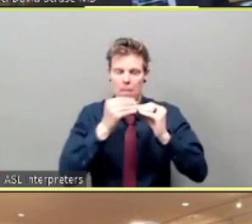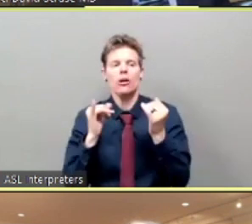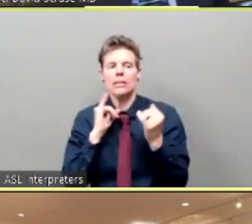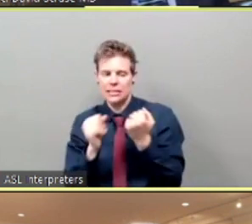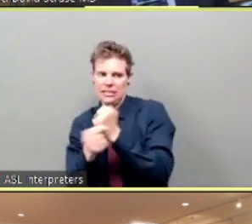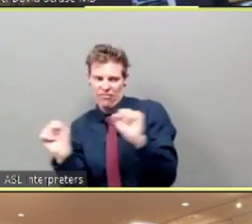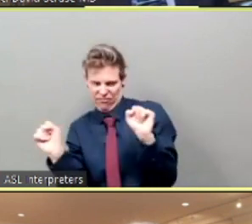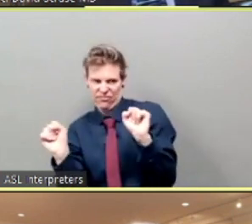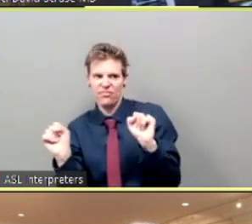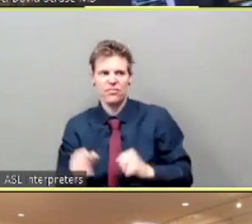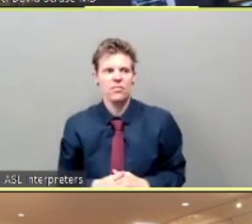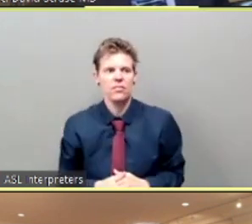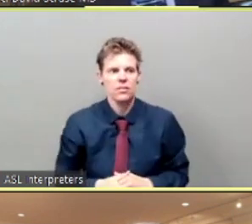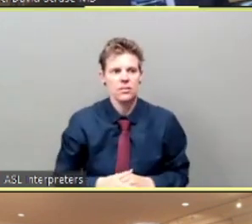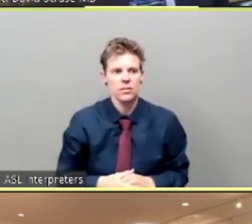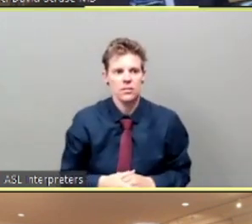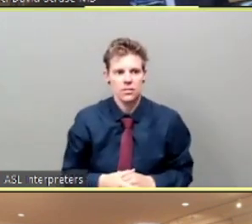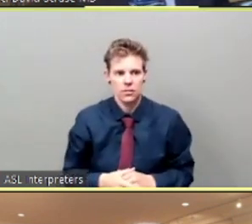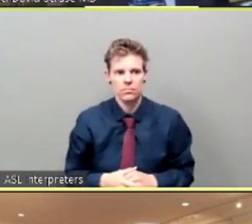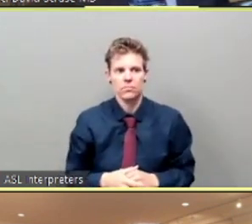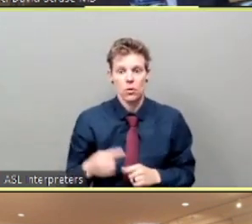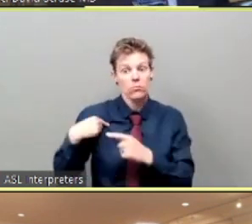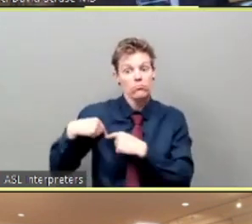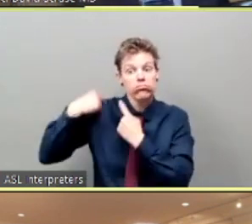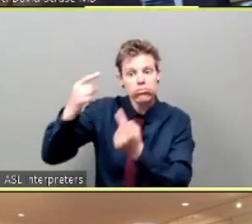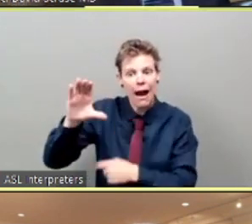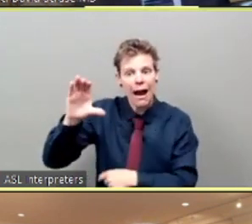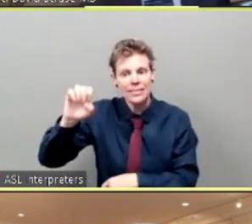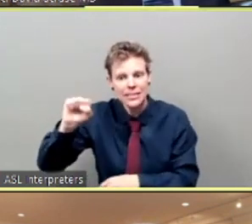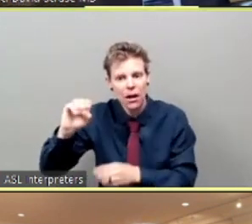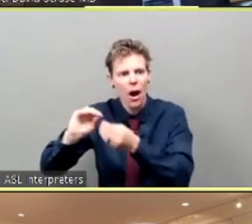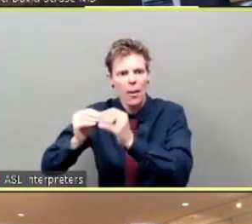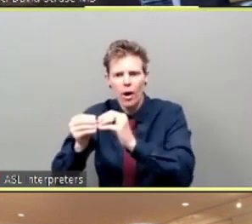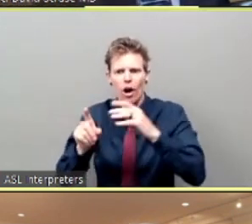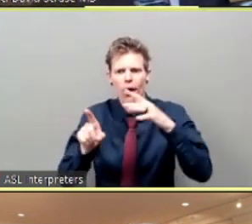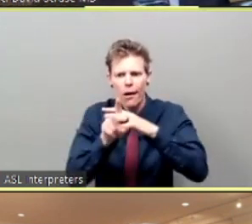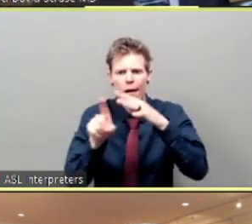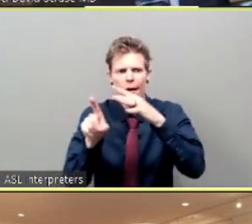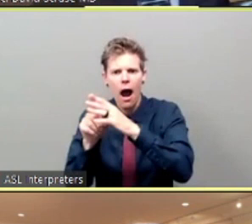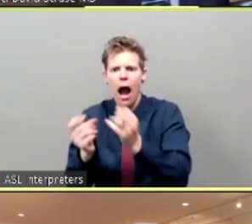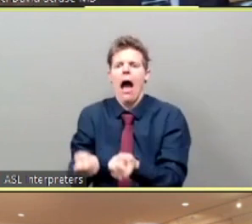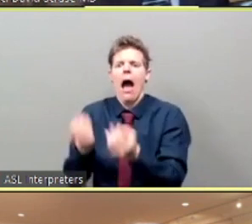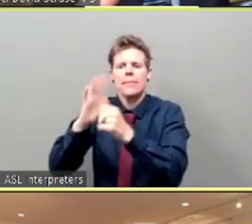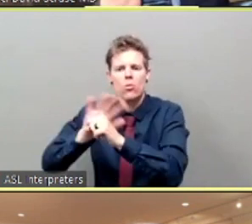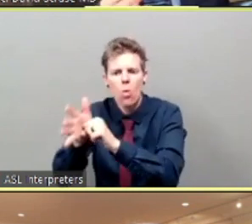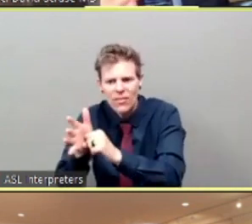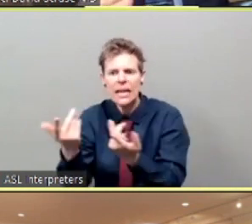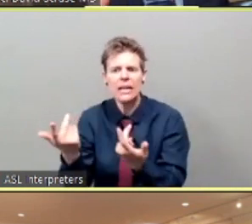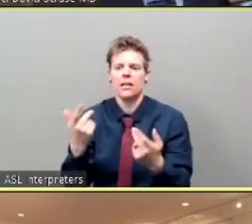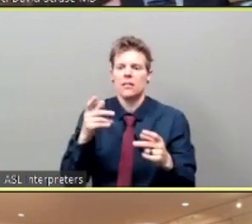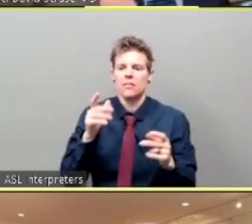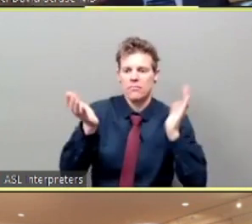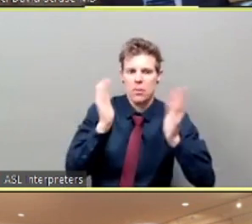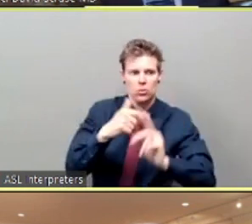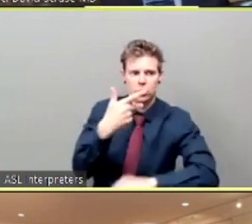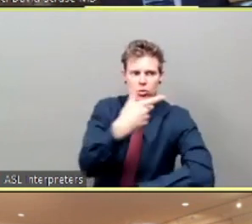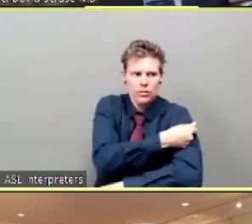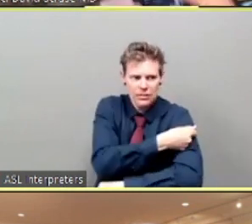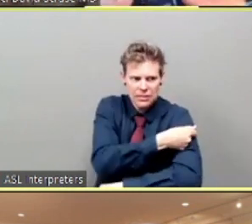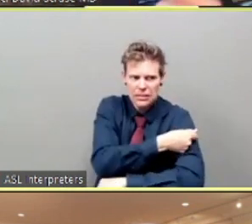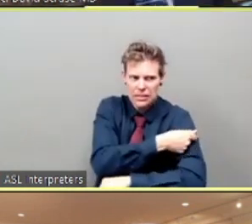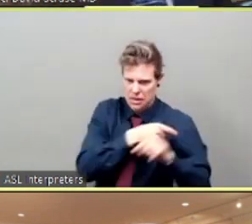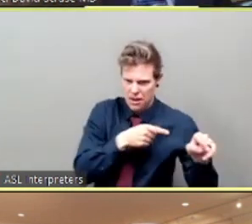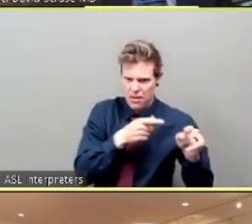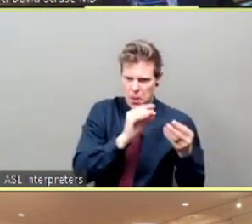been so successful that vaccinations themselves and vaccination rates have become an overwhelming driver of our success,